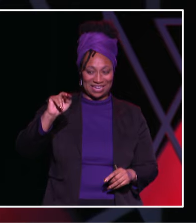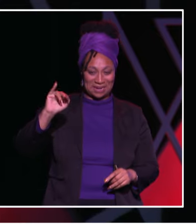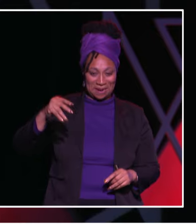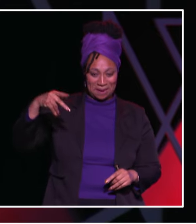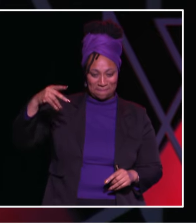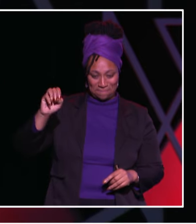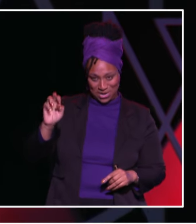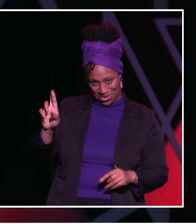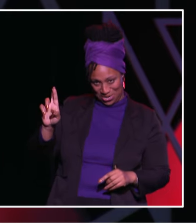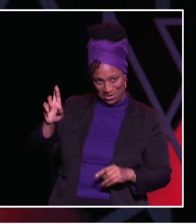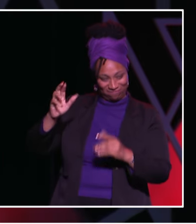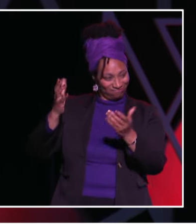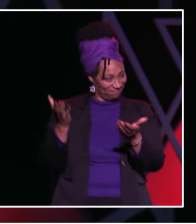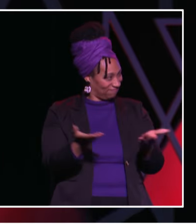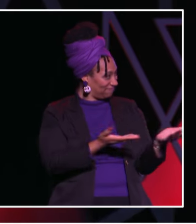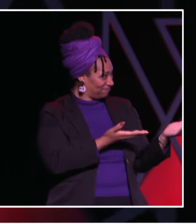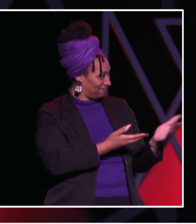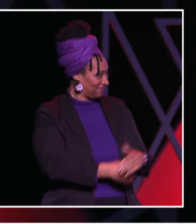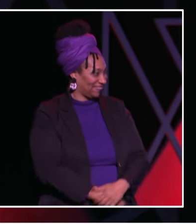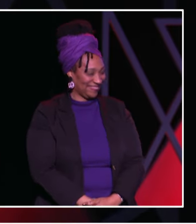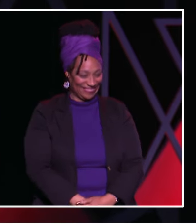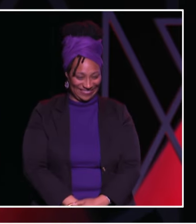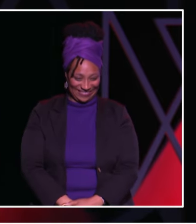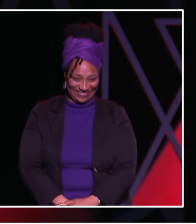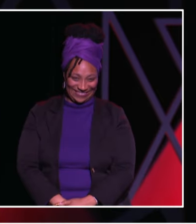Thank you, Harry. You have the stage. Is